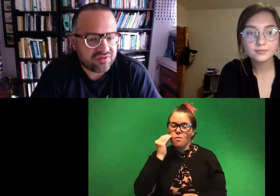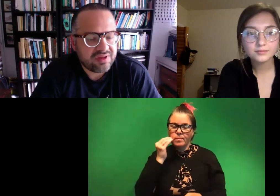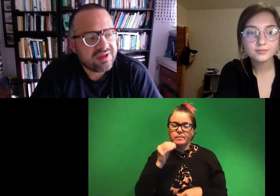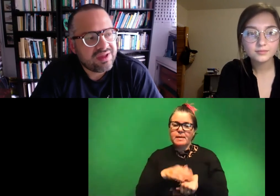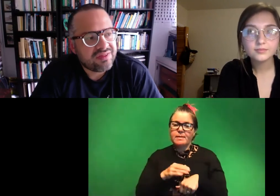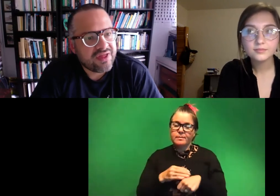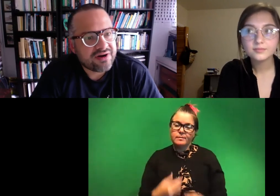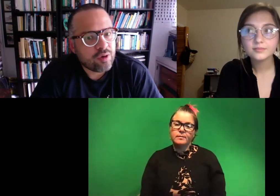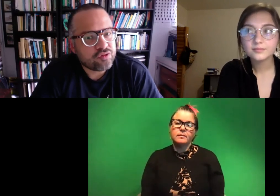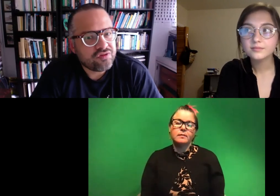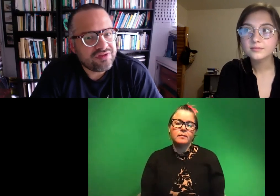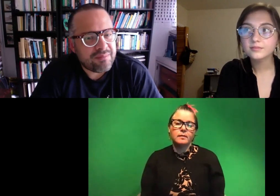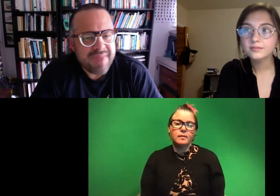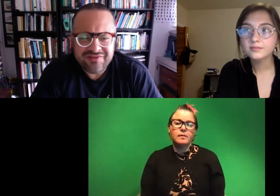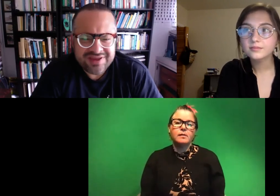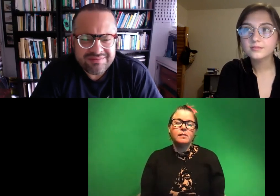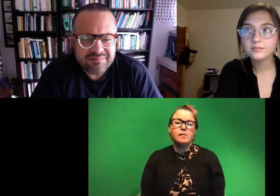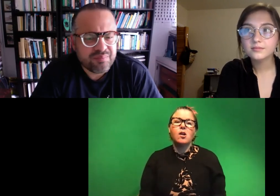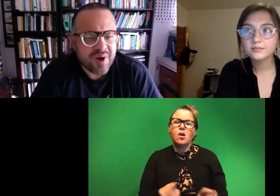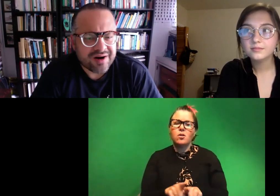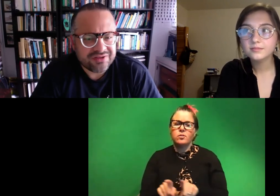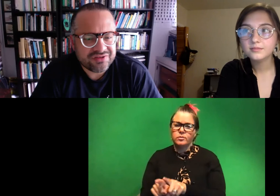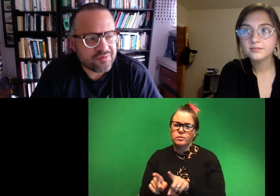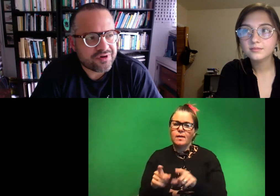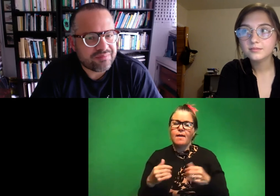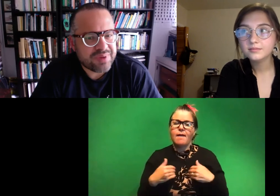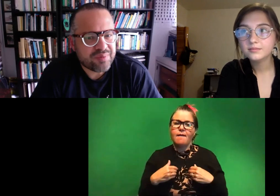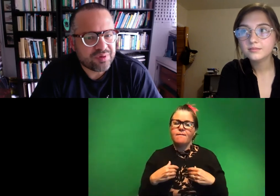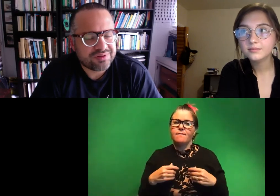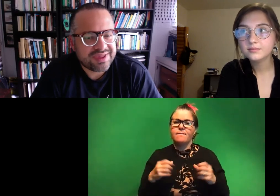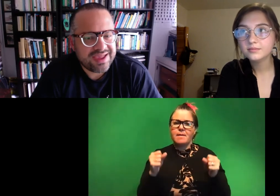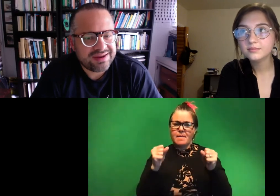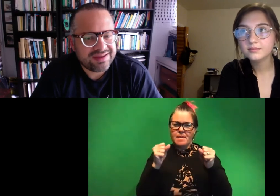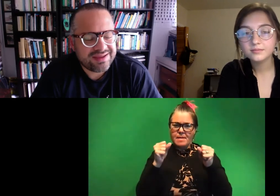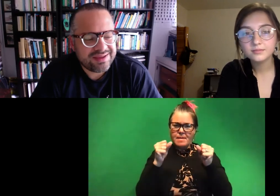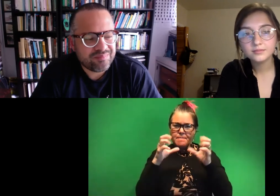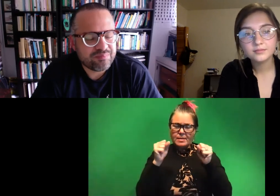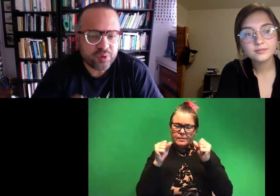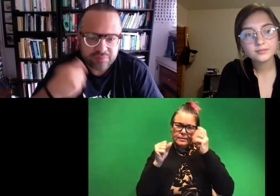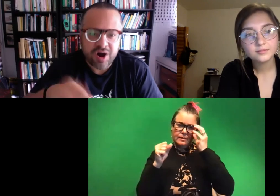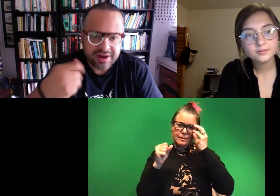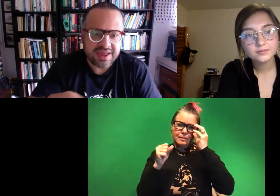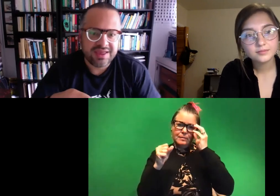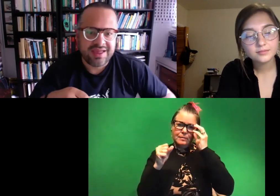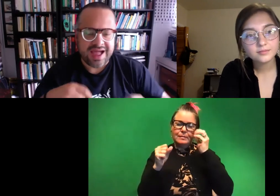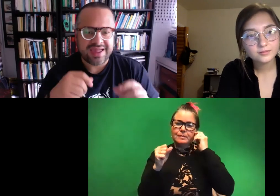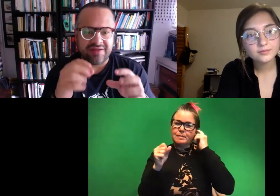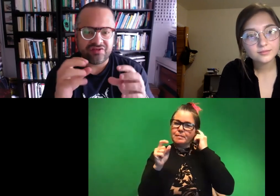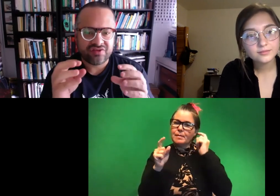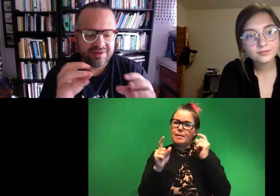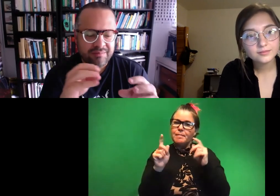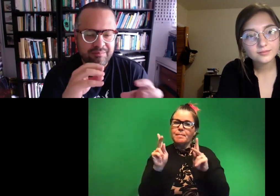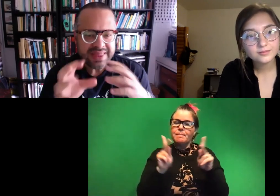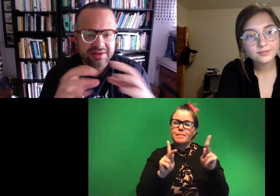pets. There are also these amazing bars where people can put money